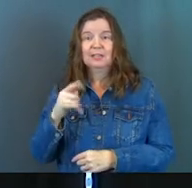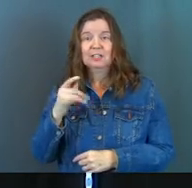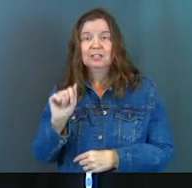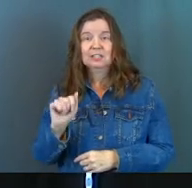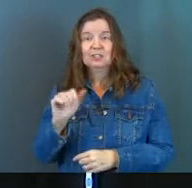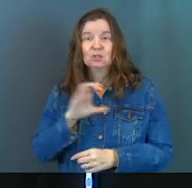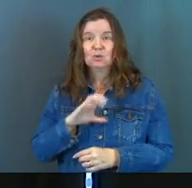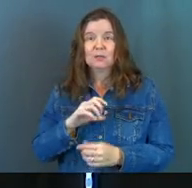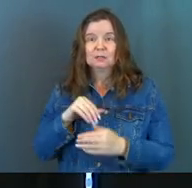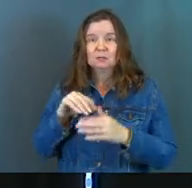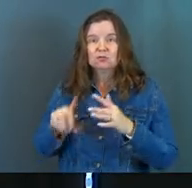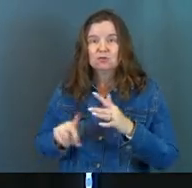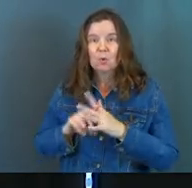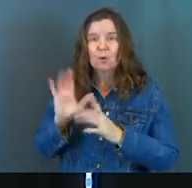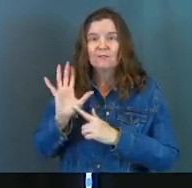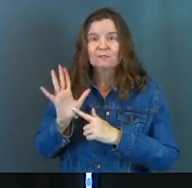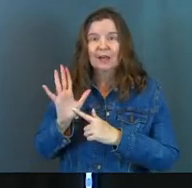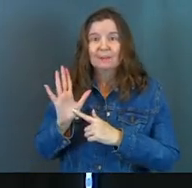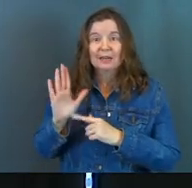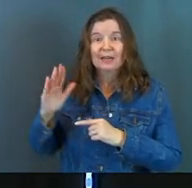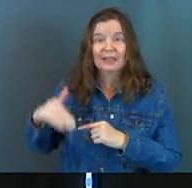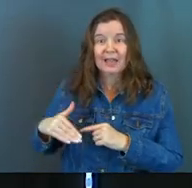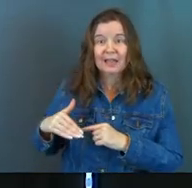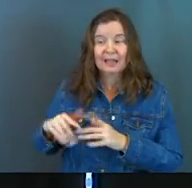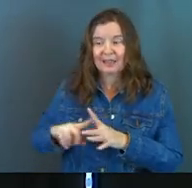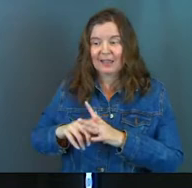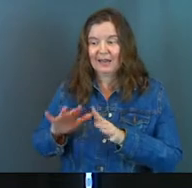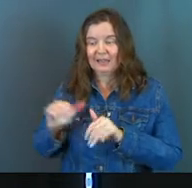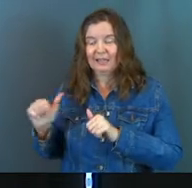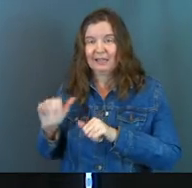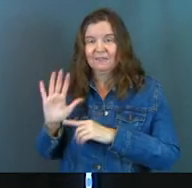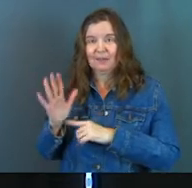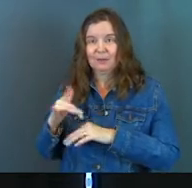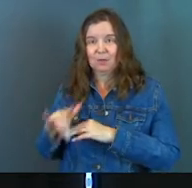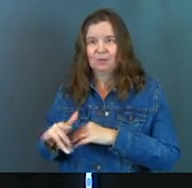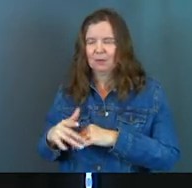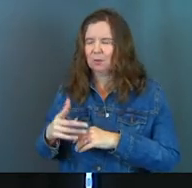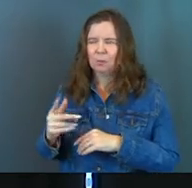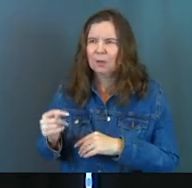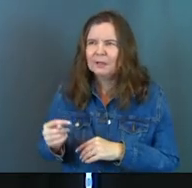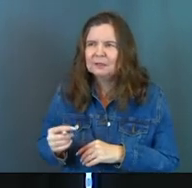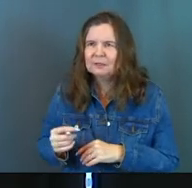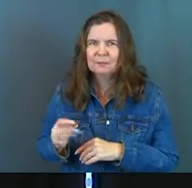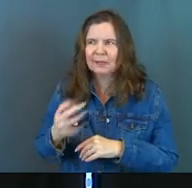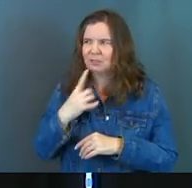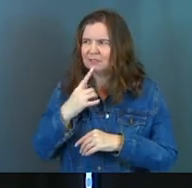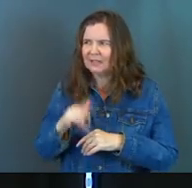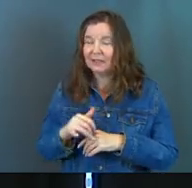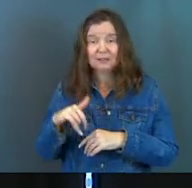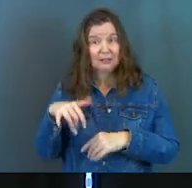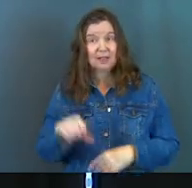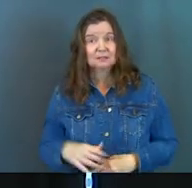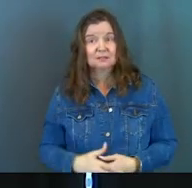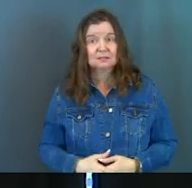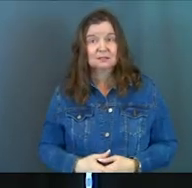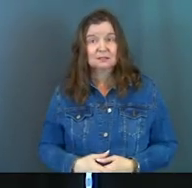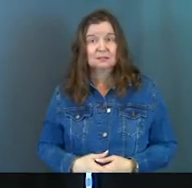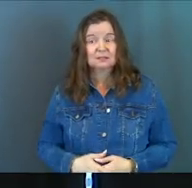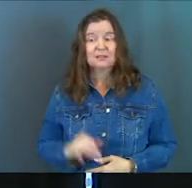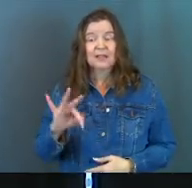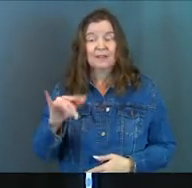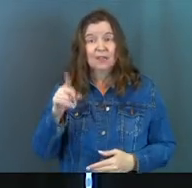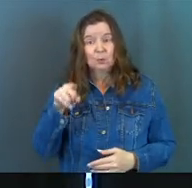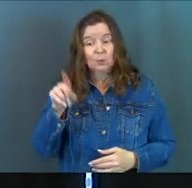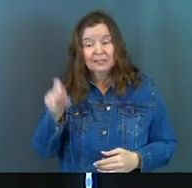Christian. Come 5 minutes late and leave 5 minutes early. You're like, Pat, what? What? Yes.